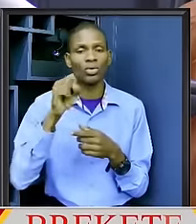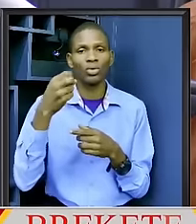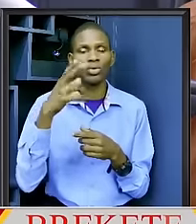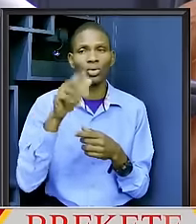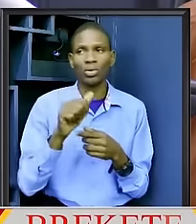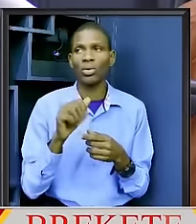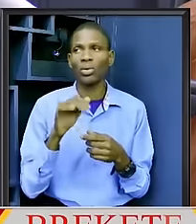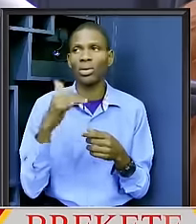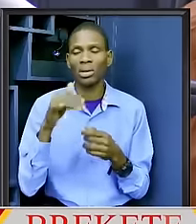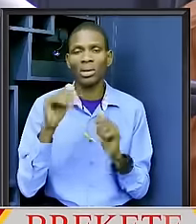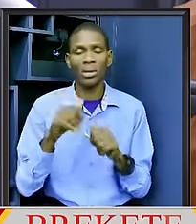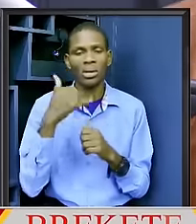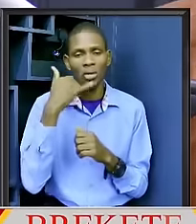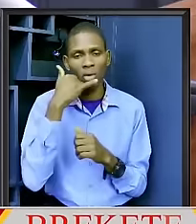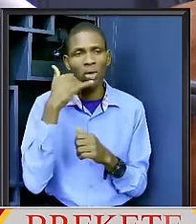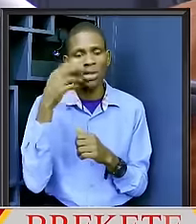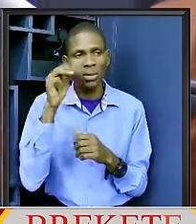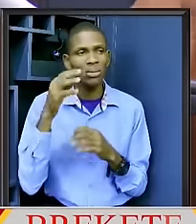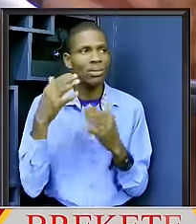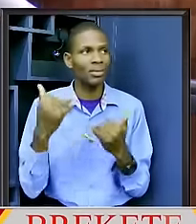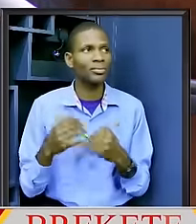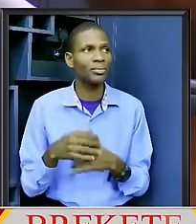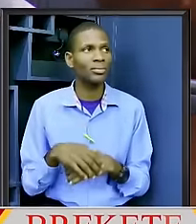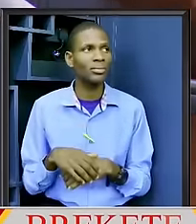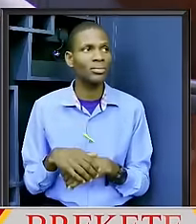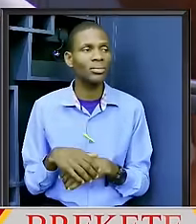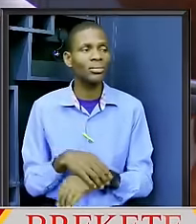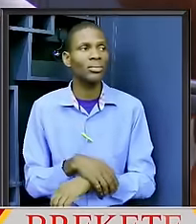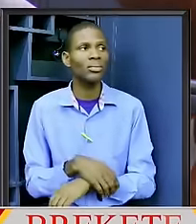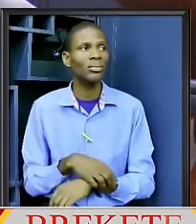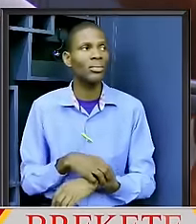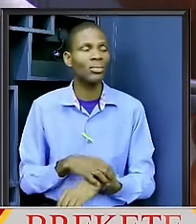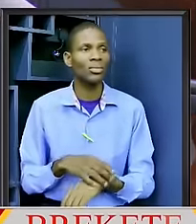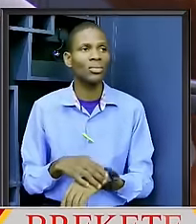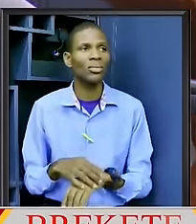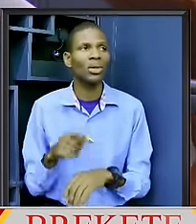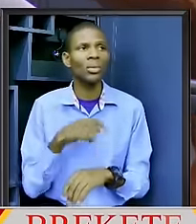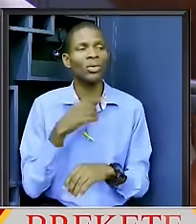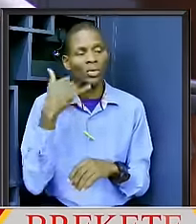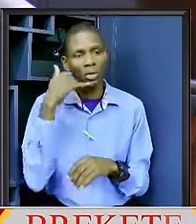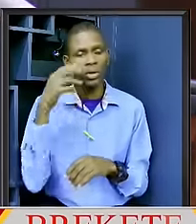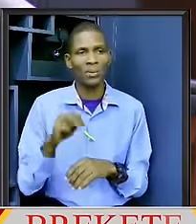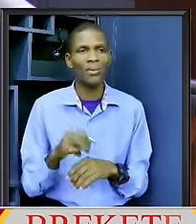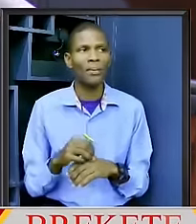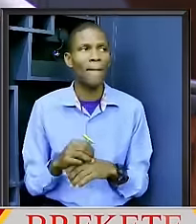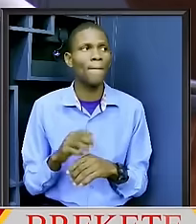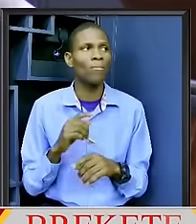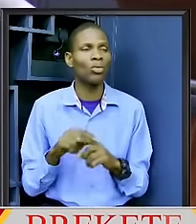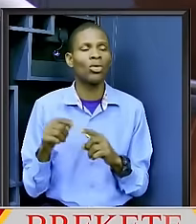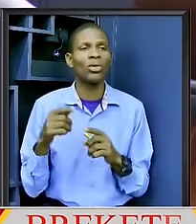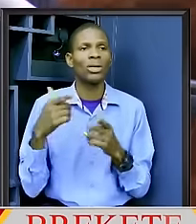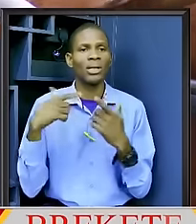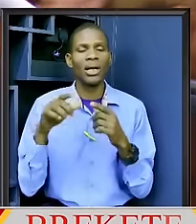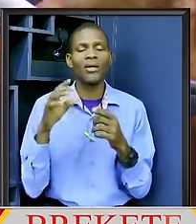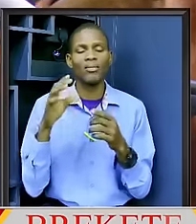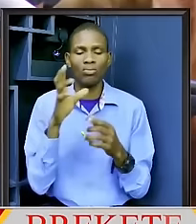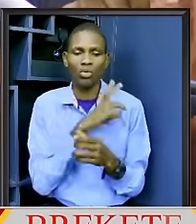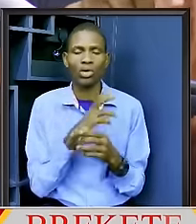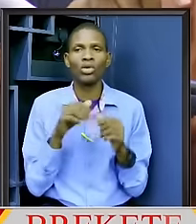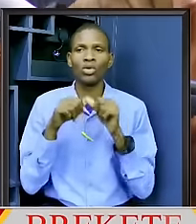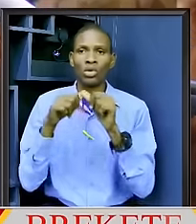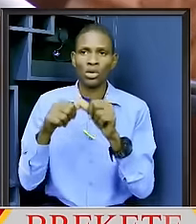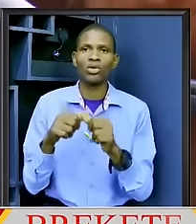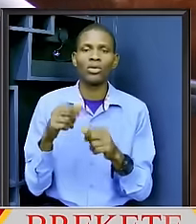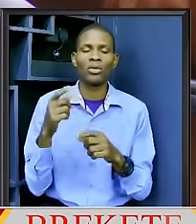Yes. Okay. You can call him right here to confirm. So, we go call him, but may police continue from